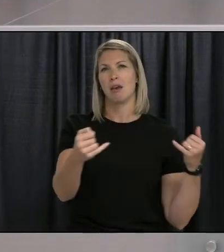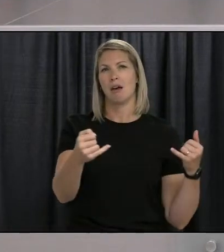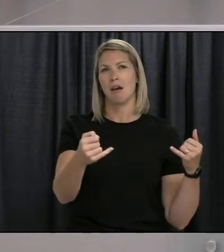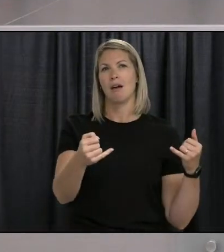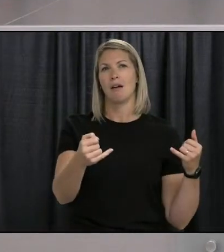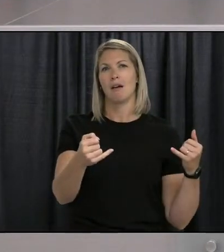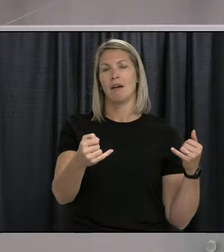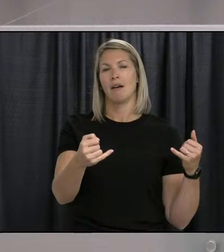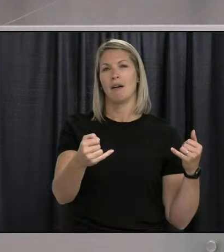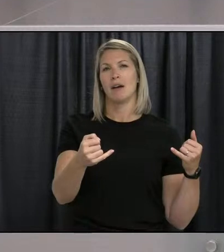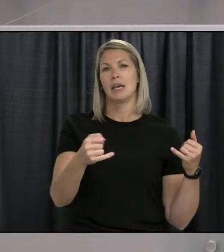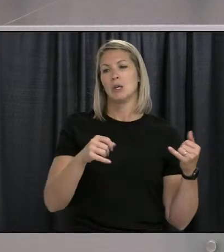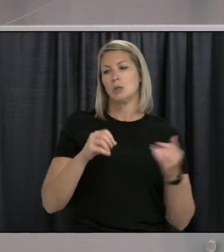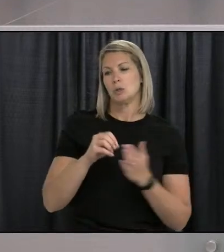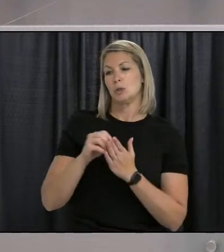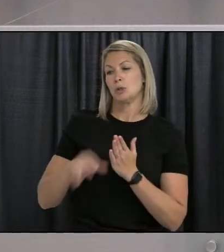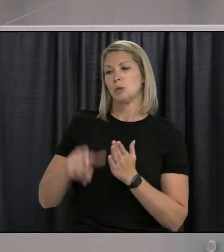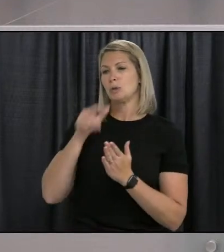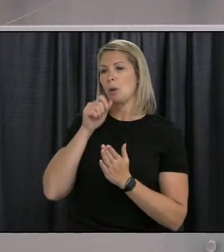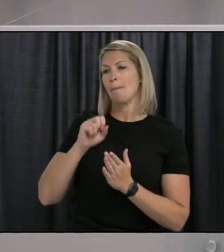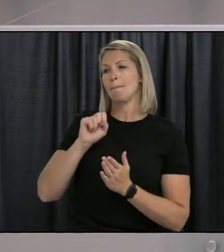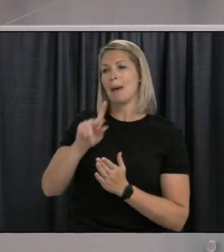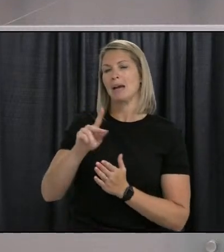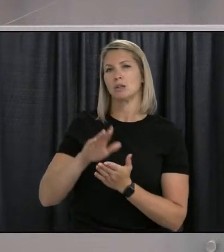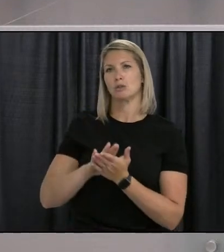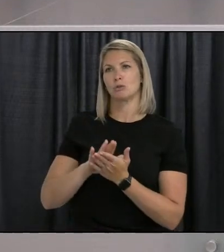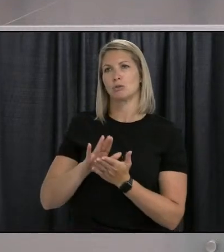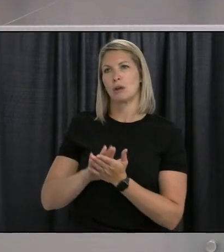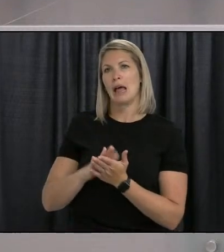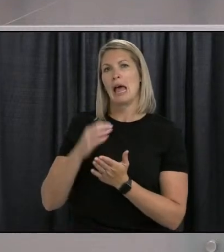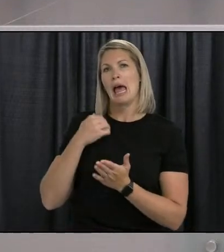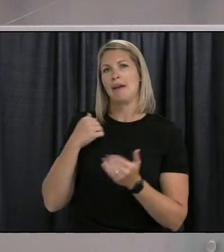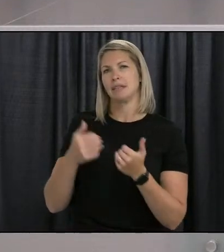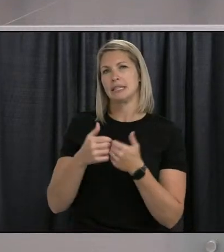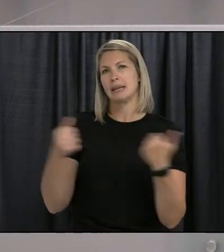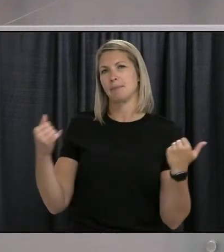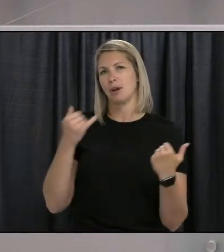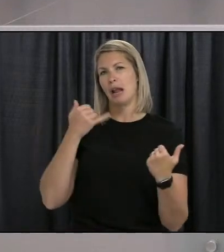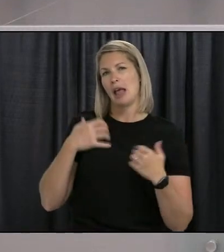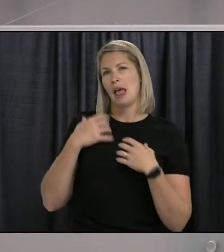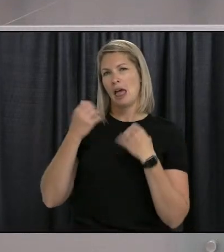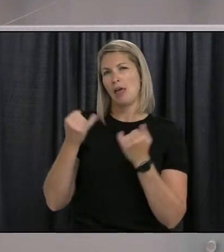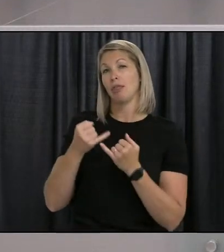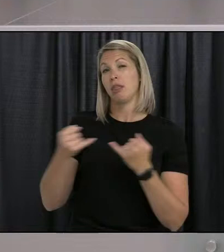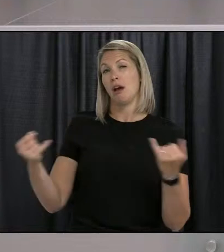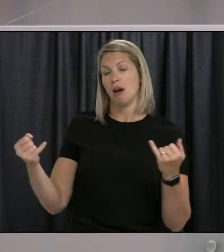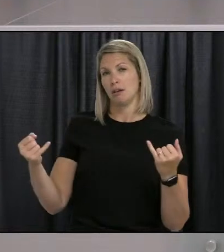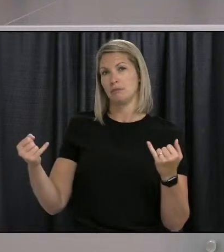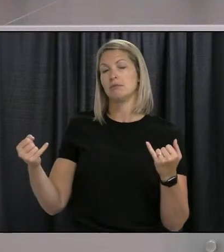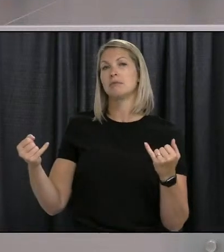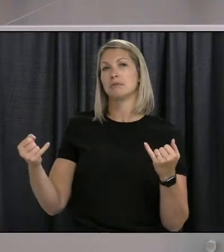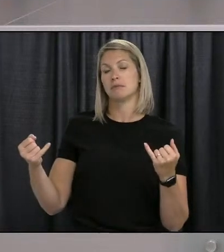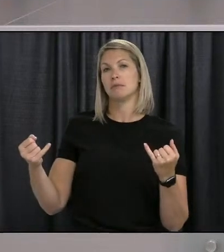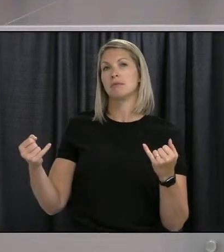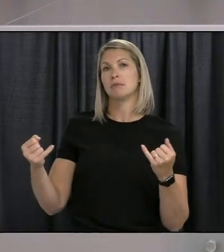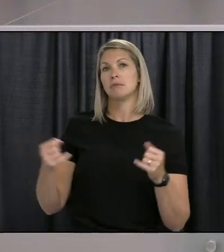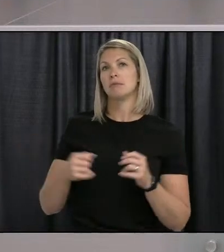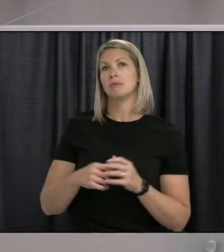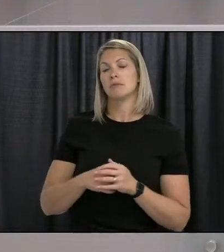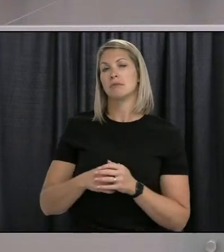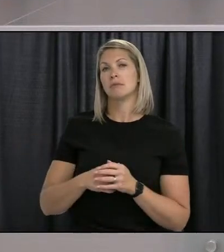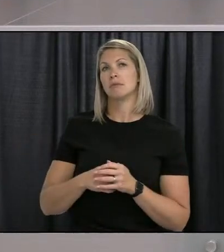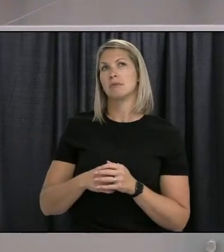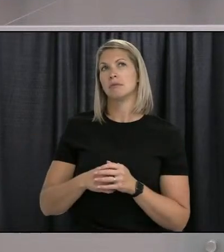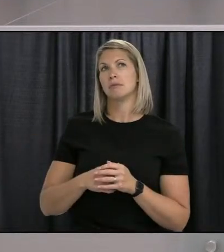students, especially with them having gone back to school. Hearing a lot of them that there's no waiting music,